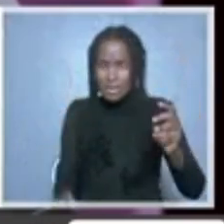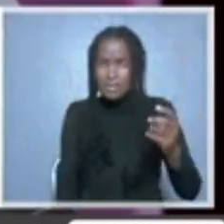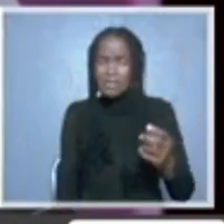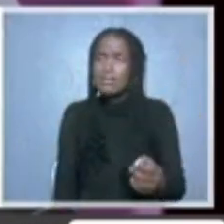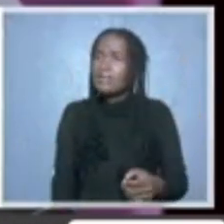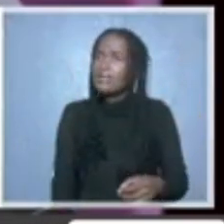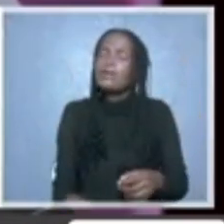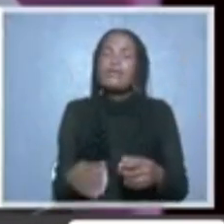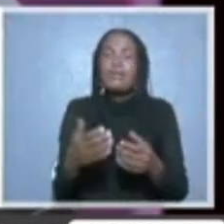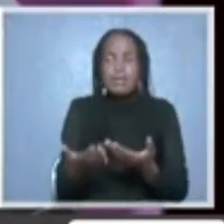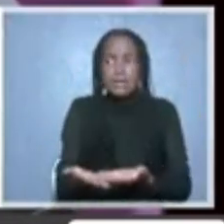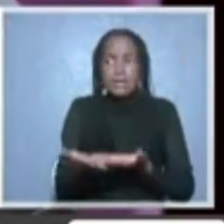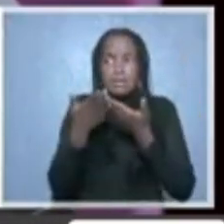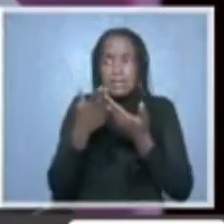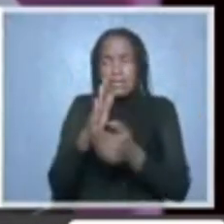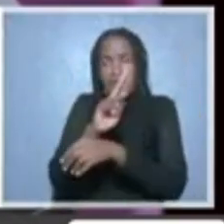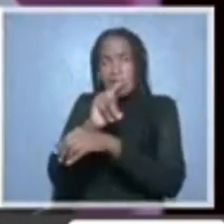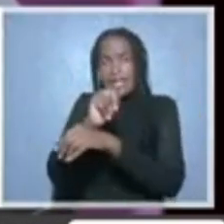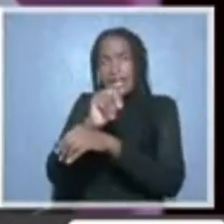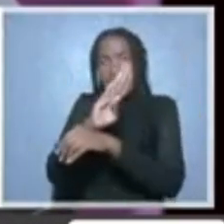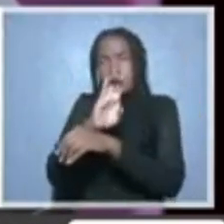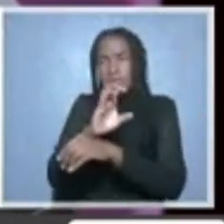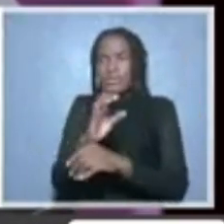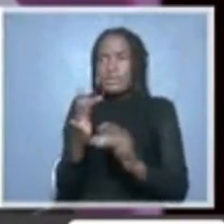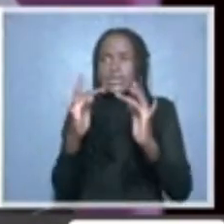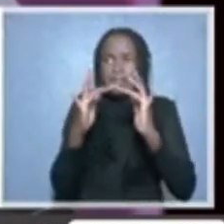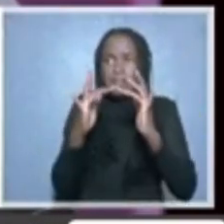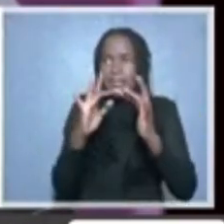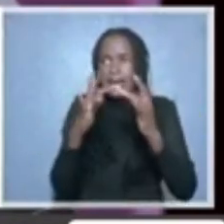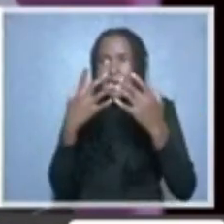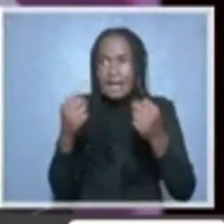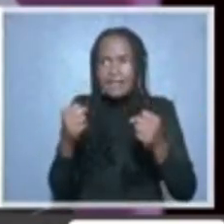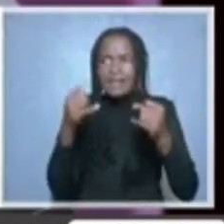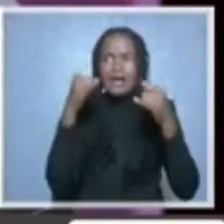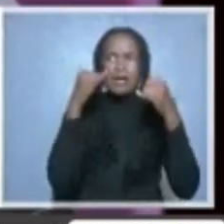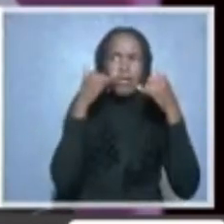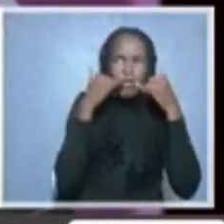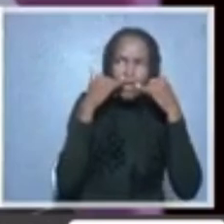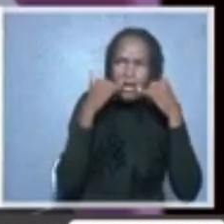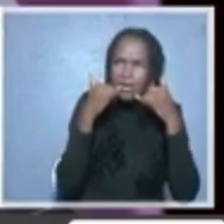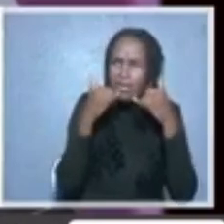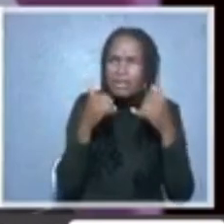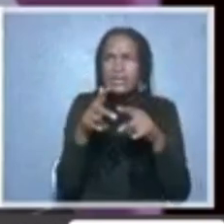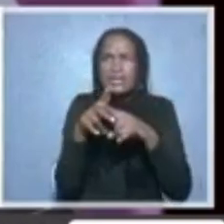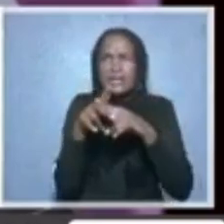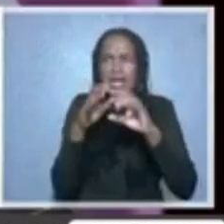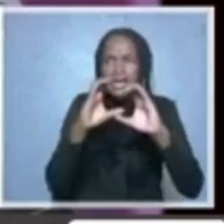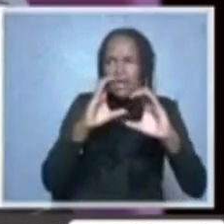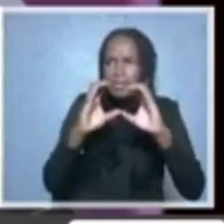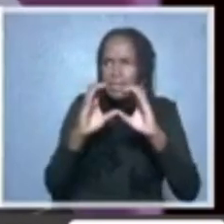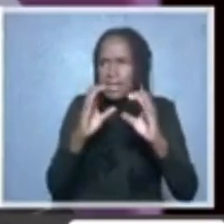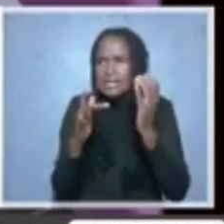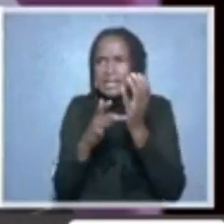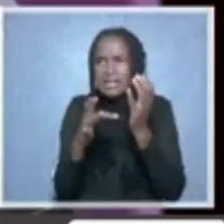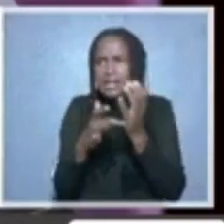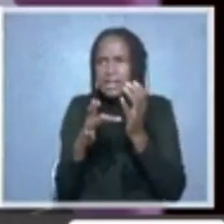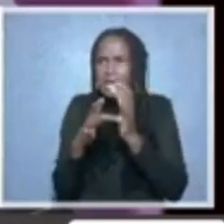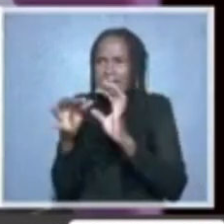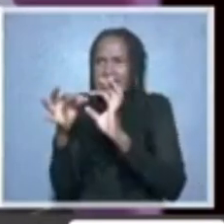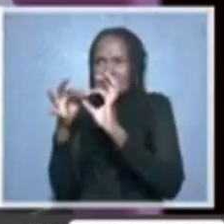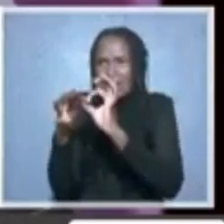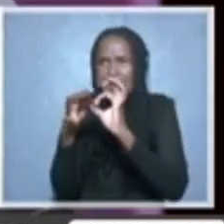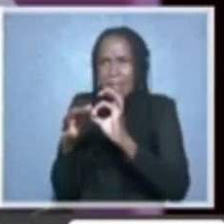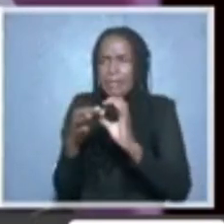to make sure that we bring connectivity both from a radio and a radio, television, and online experience, right, to